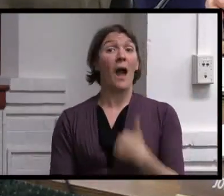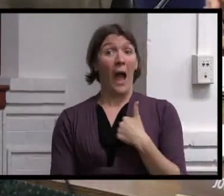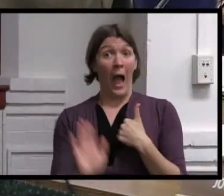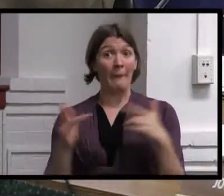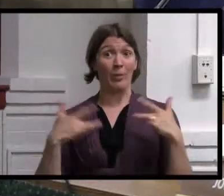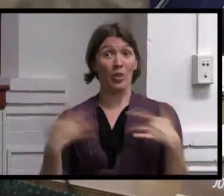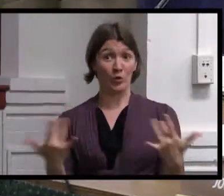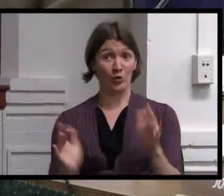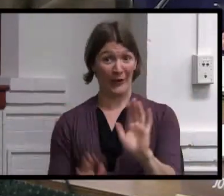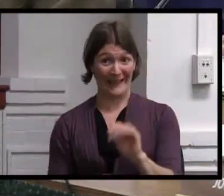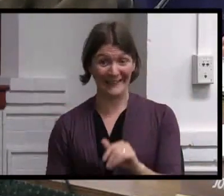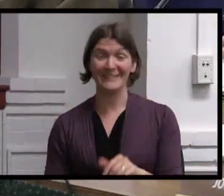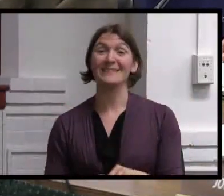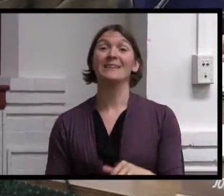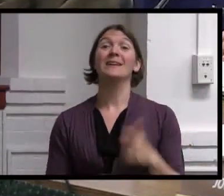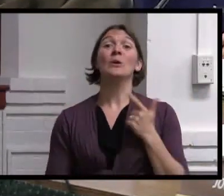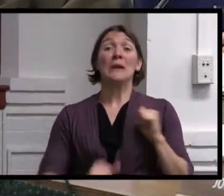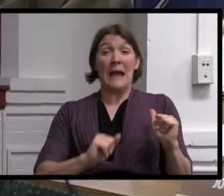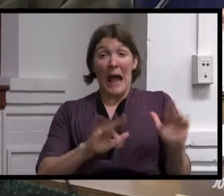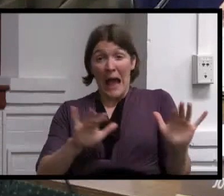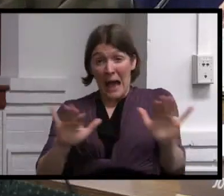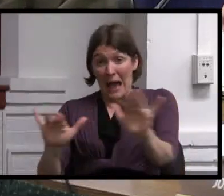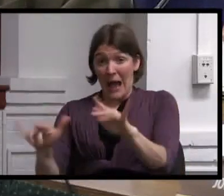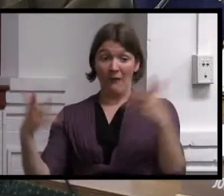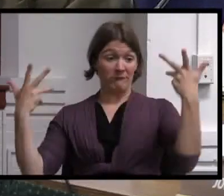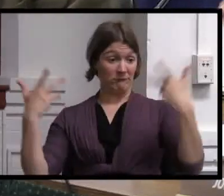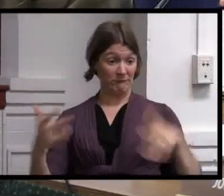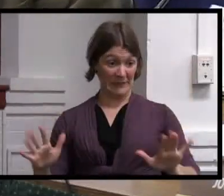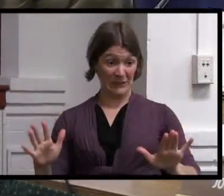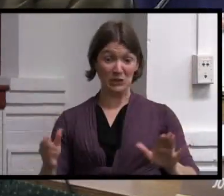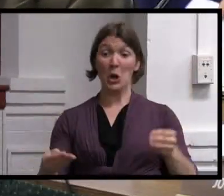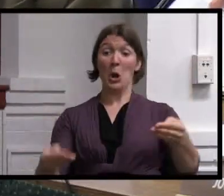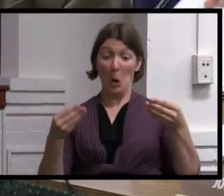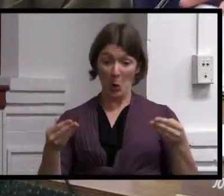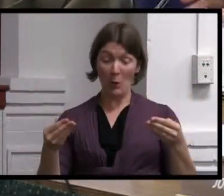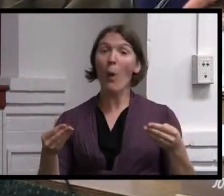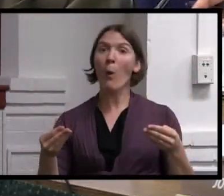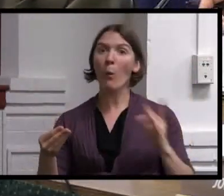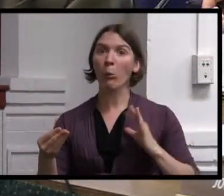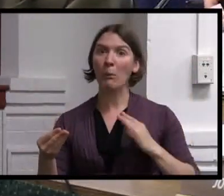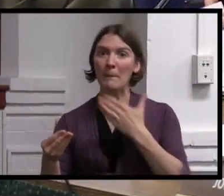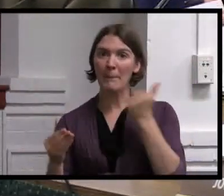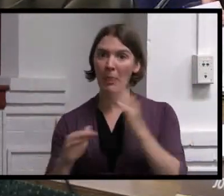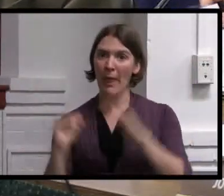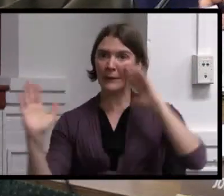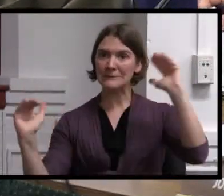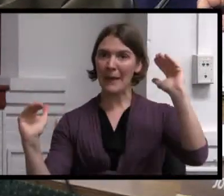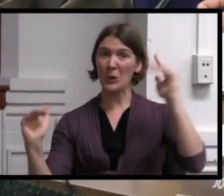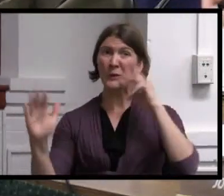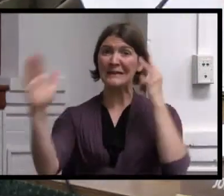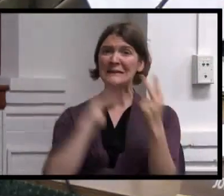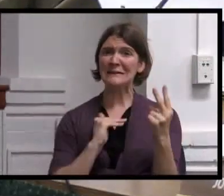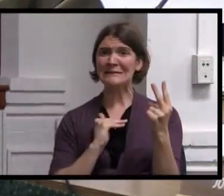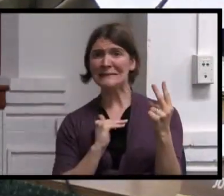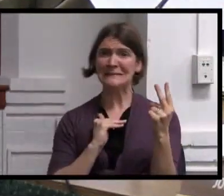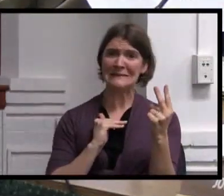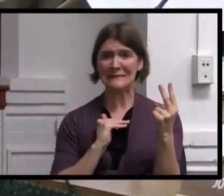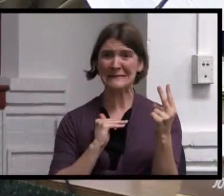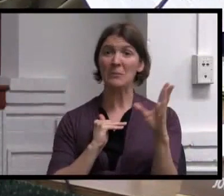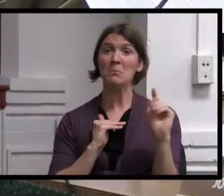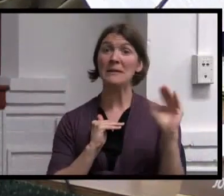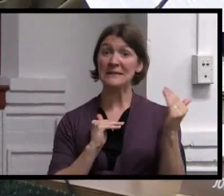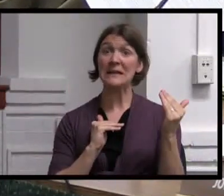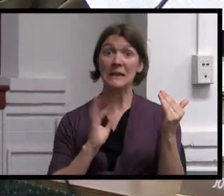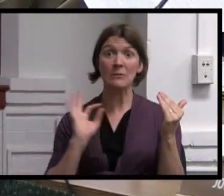report that the results of that process this year have come in a little better than what we were forecasting at the time that the select